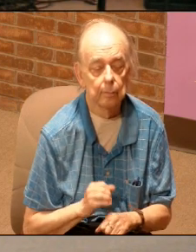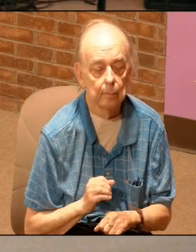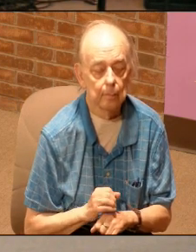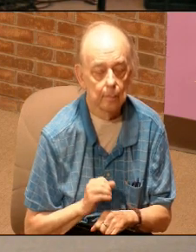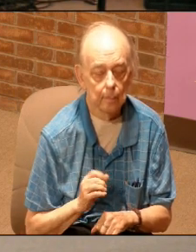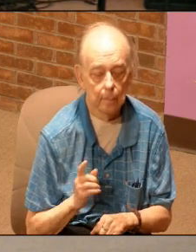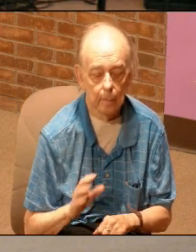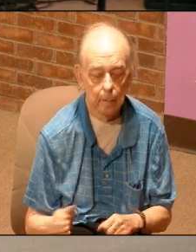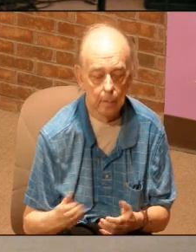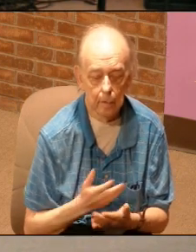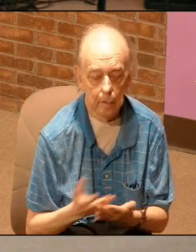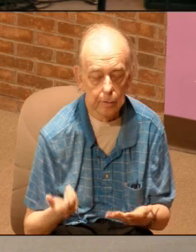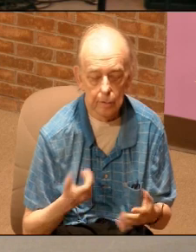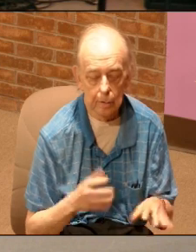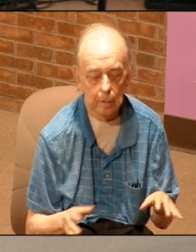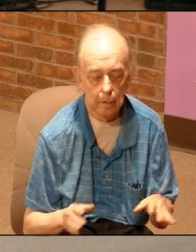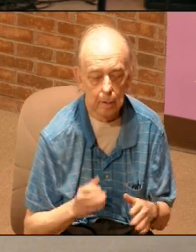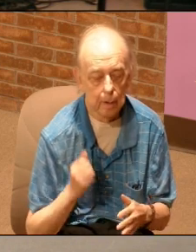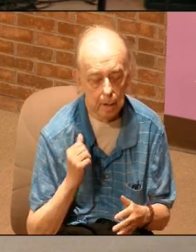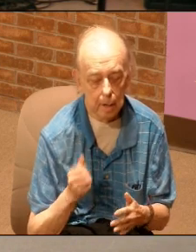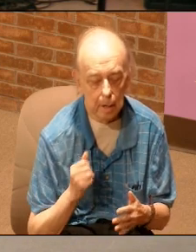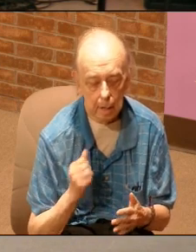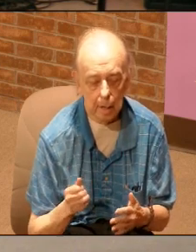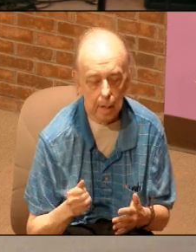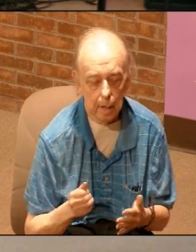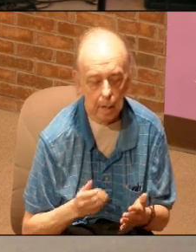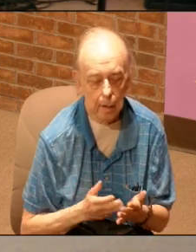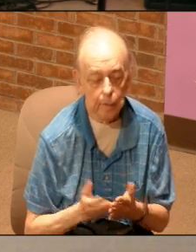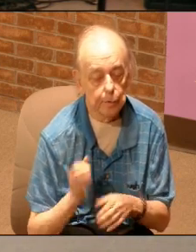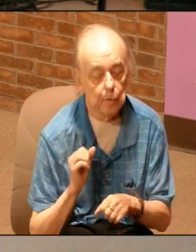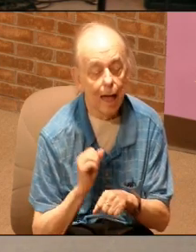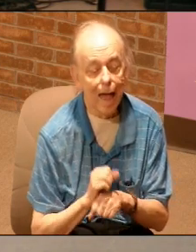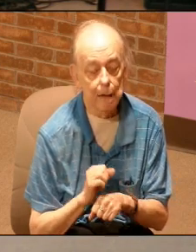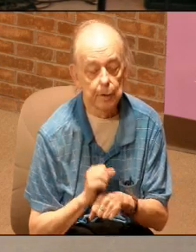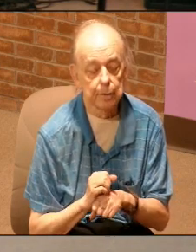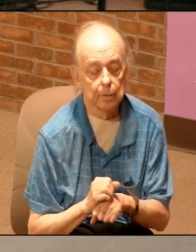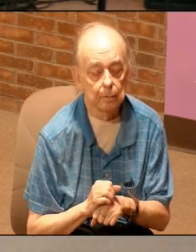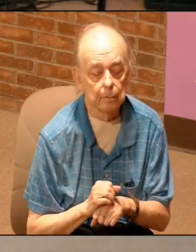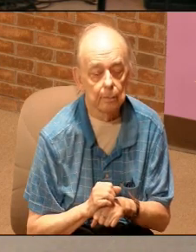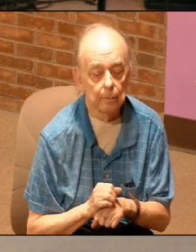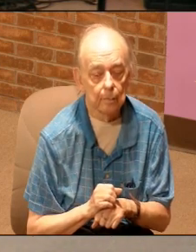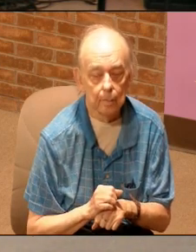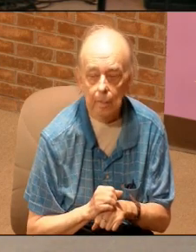Almost half of everything you do every day is out of habit.